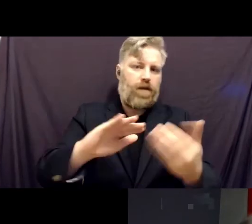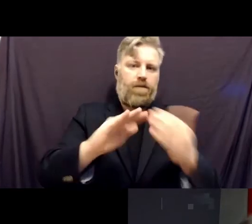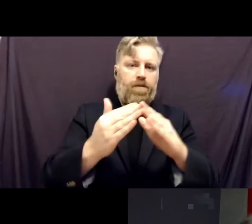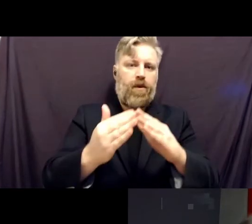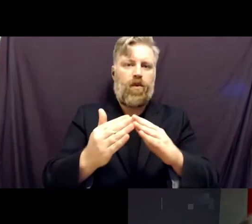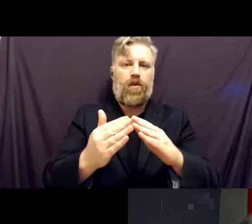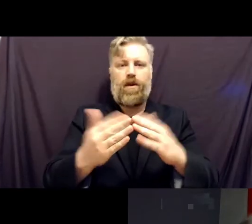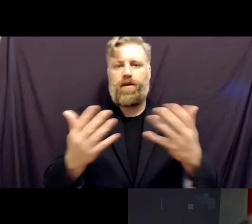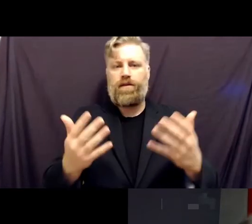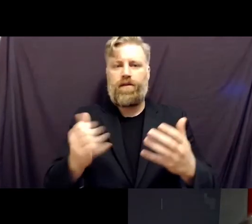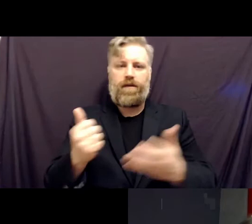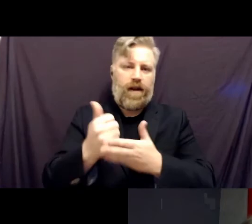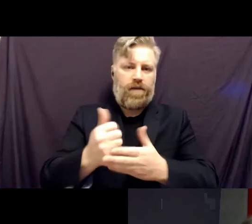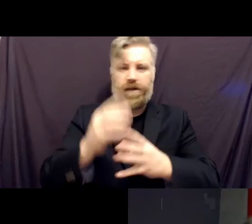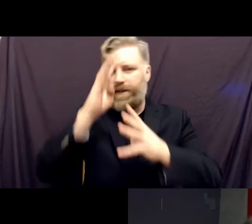innovation.